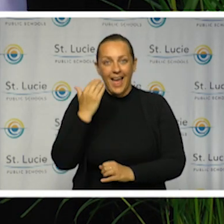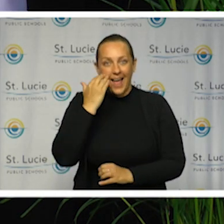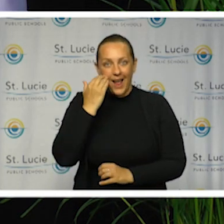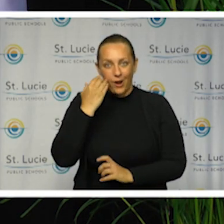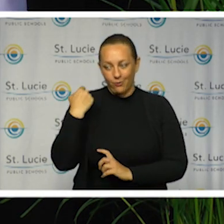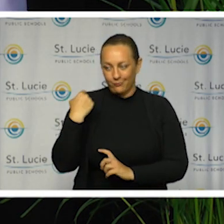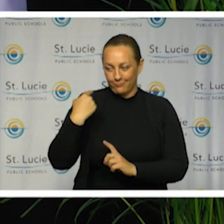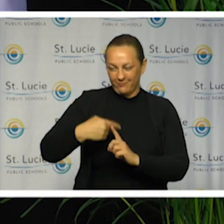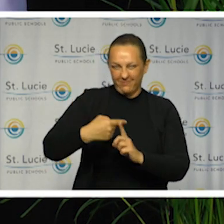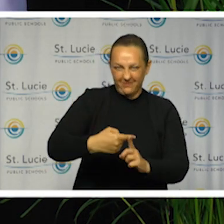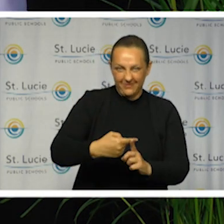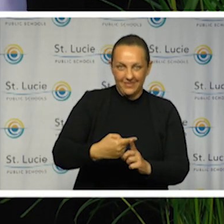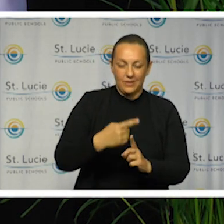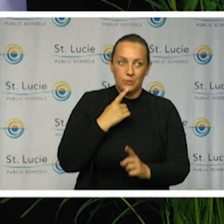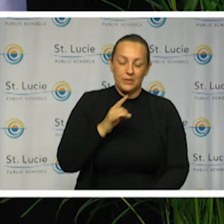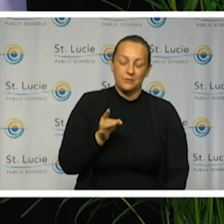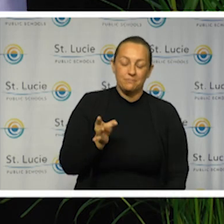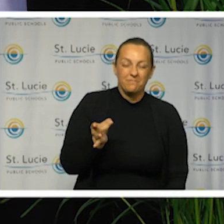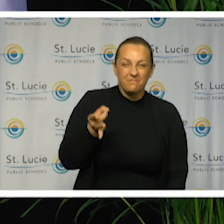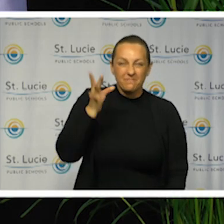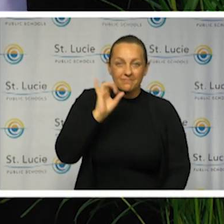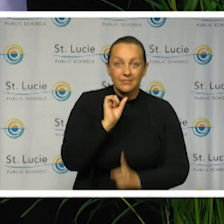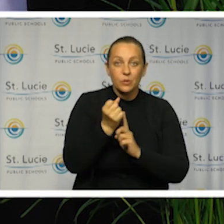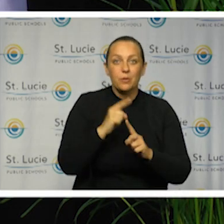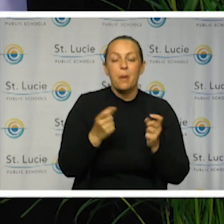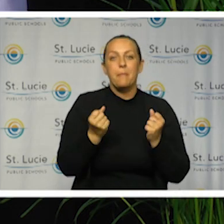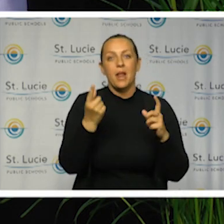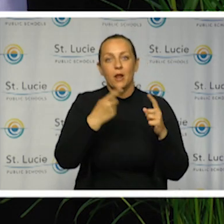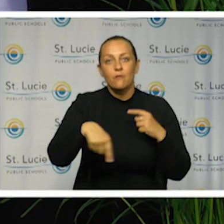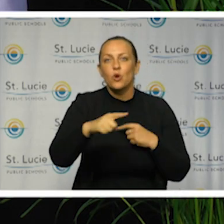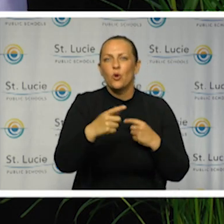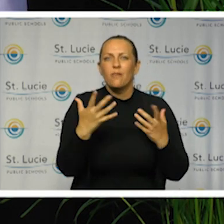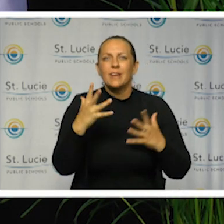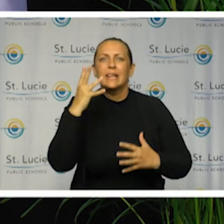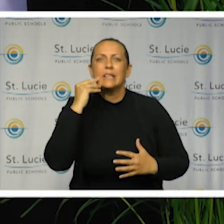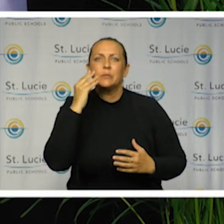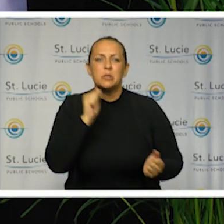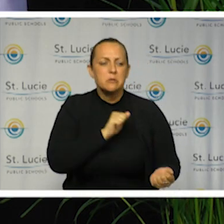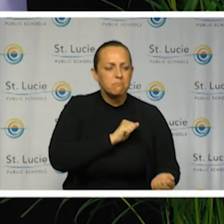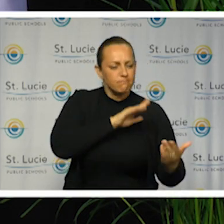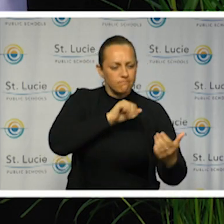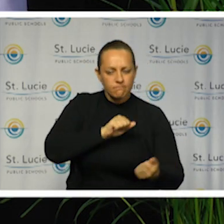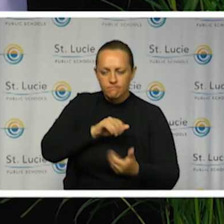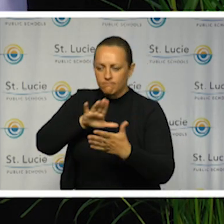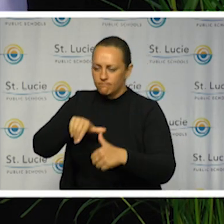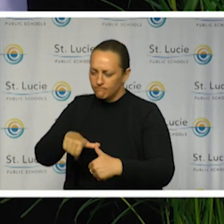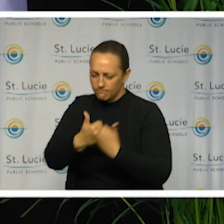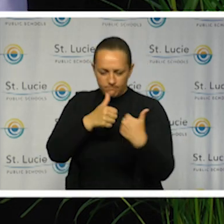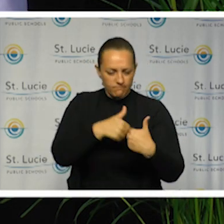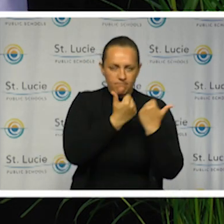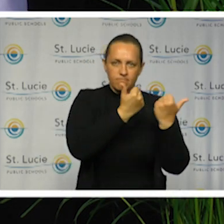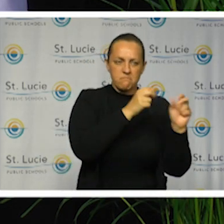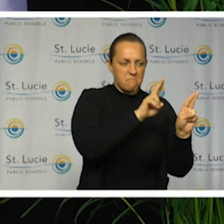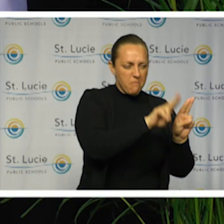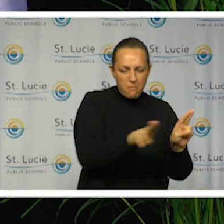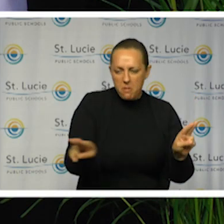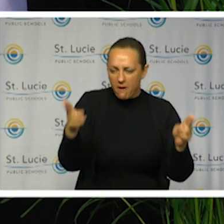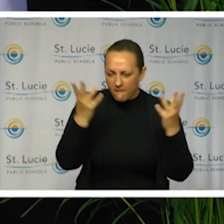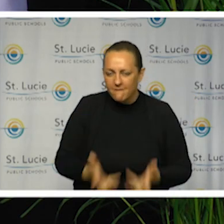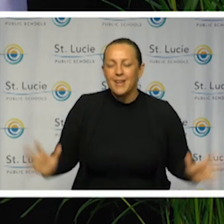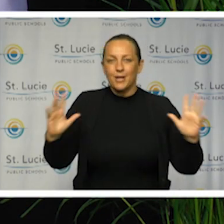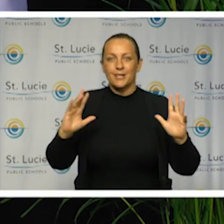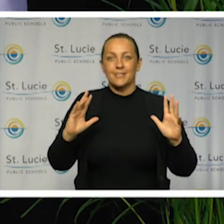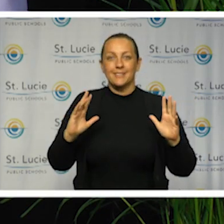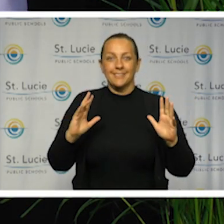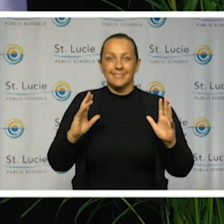trying is an understatement, but many of you have had to overcome all sorts of challenges and obstacles to get where you are today.